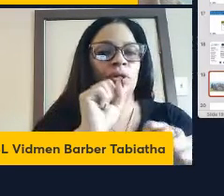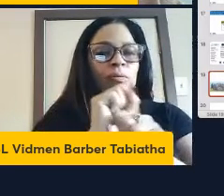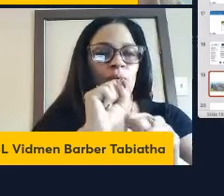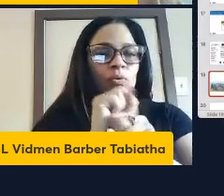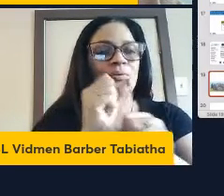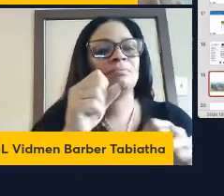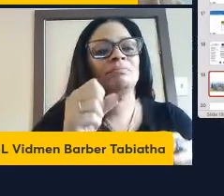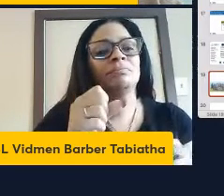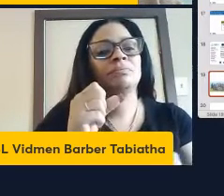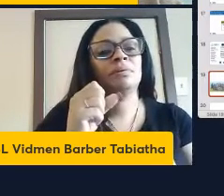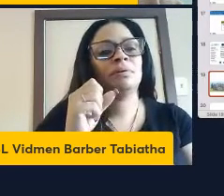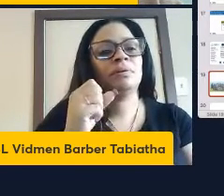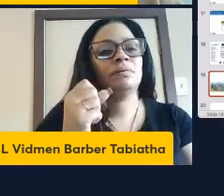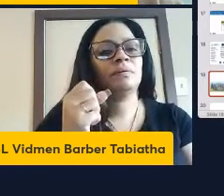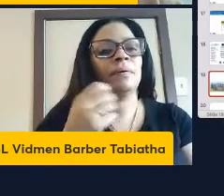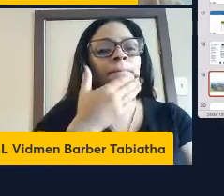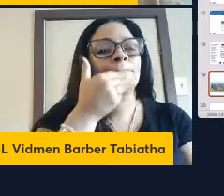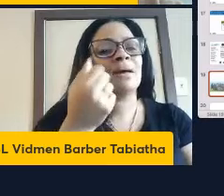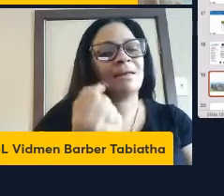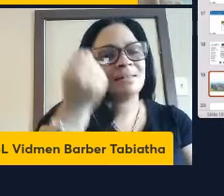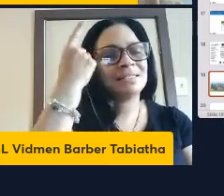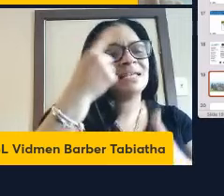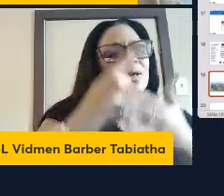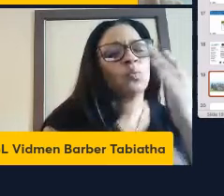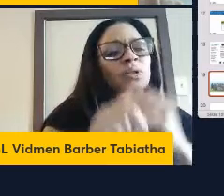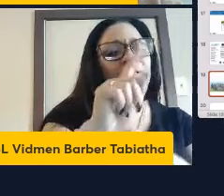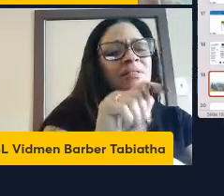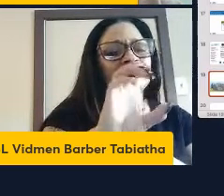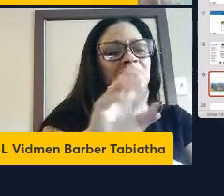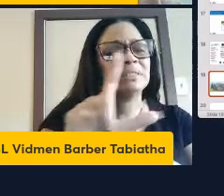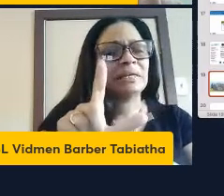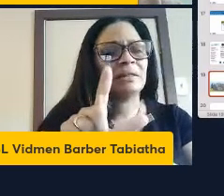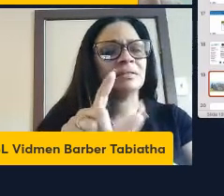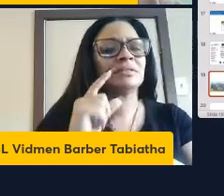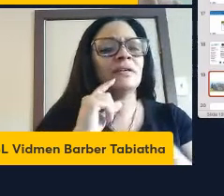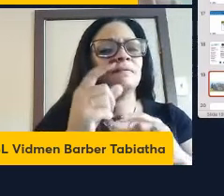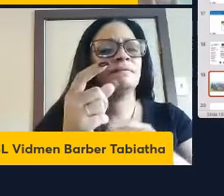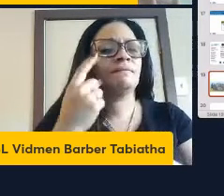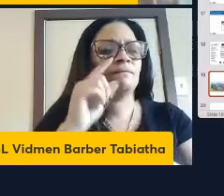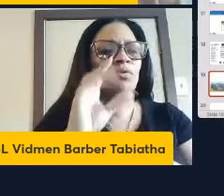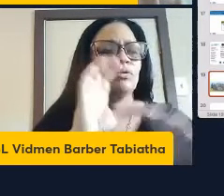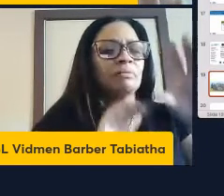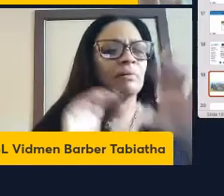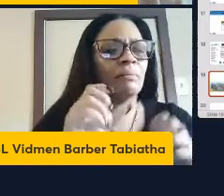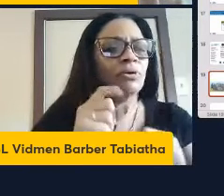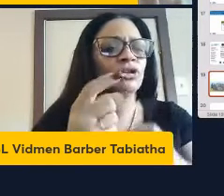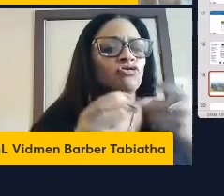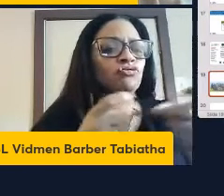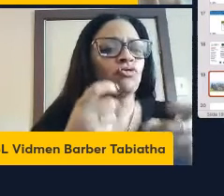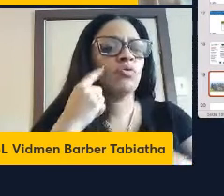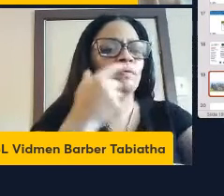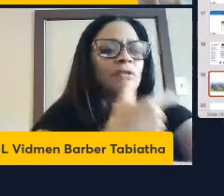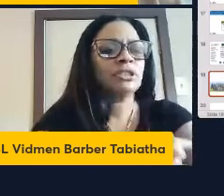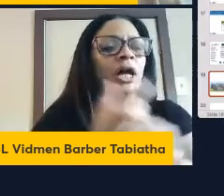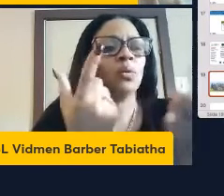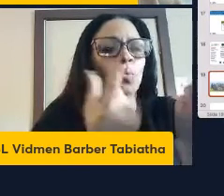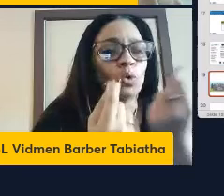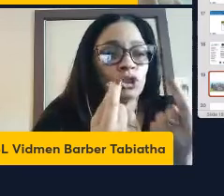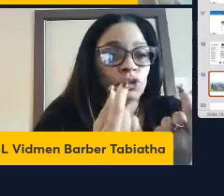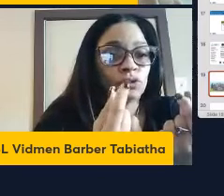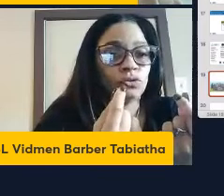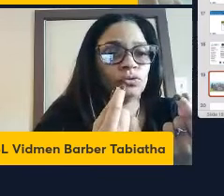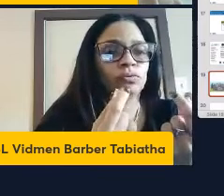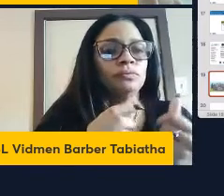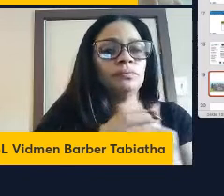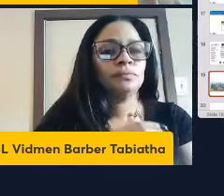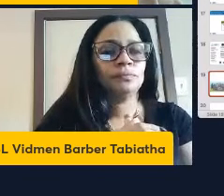better understanding of what these T cells that are associated with controllers actually do. And one of the ways that we're planning